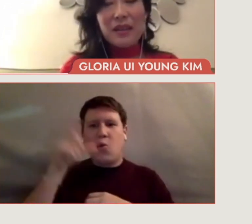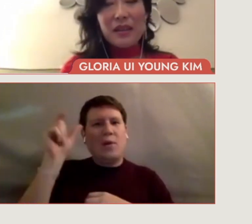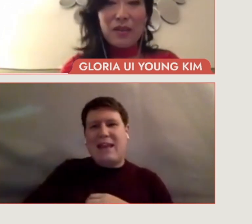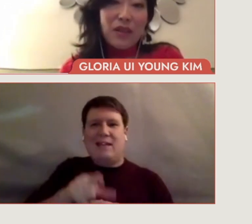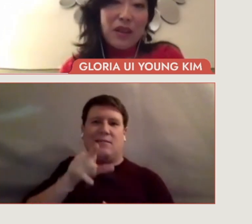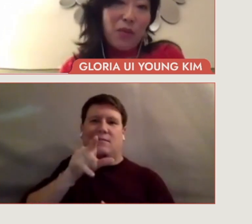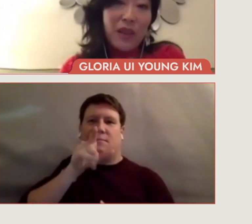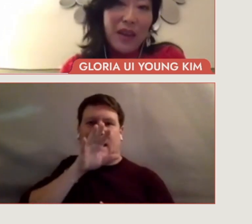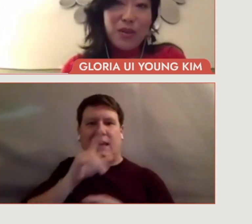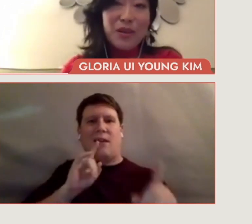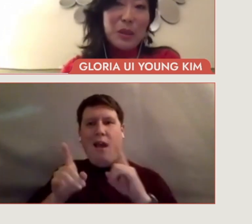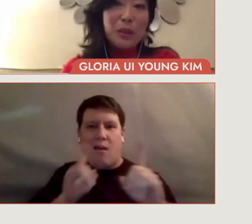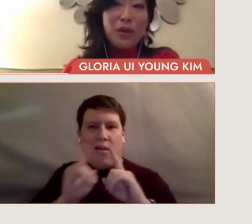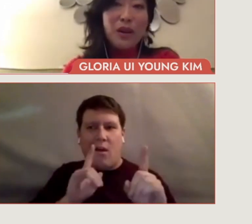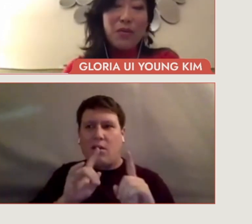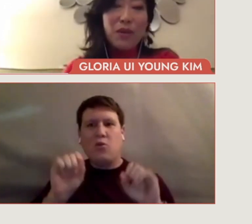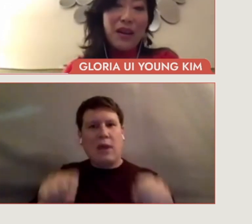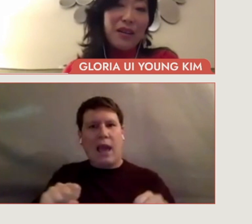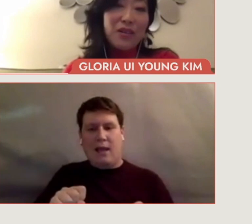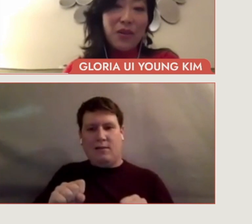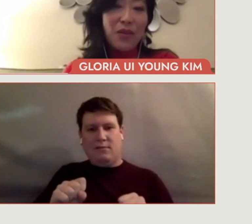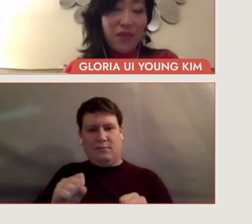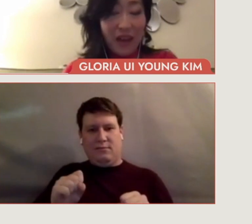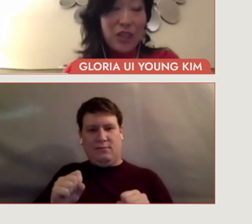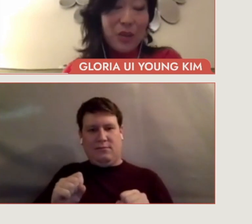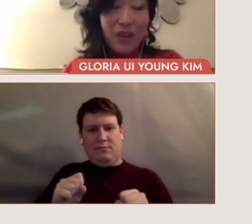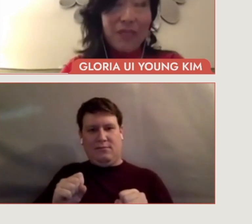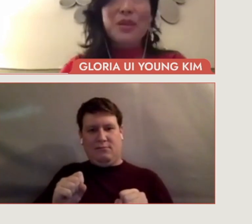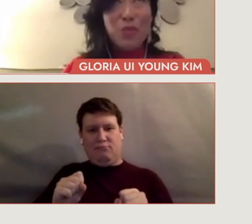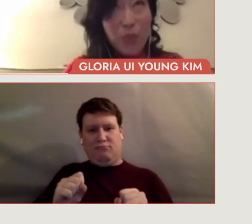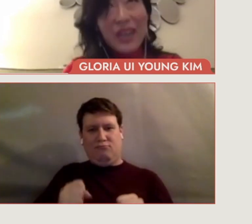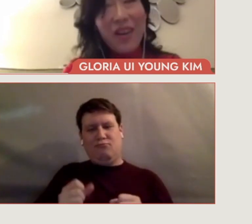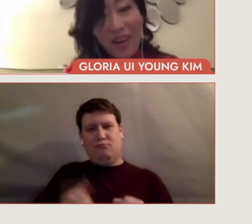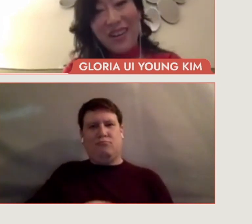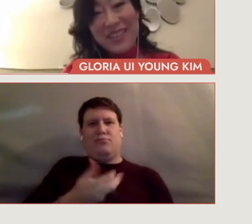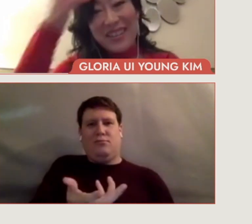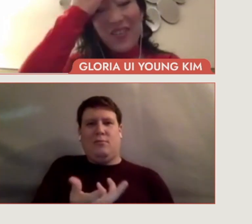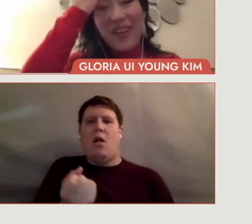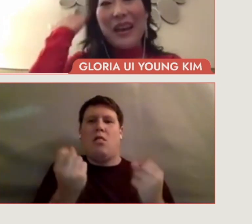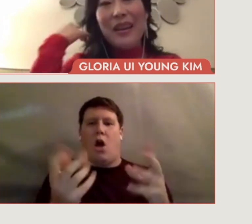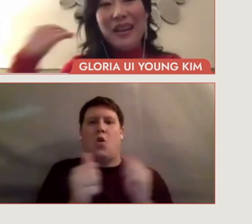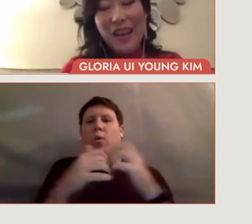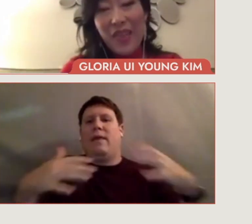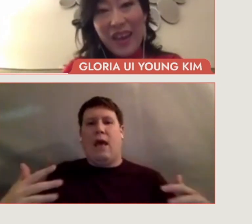needed like a real actor. And so I just couldn't, it was really hard to